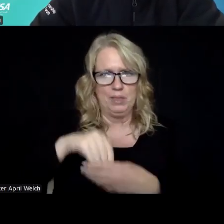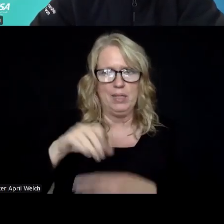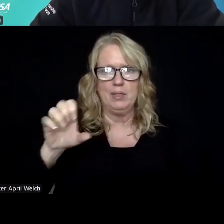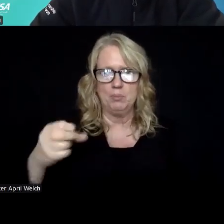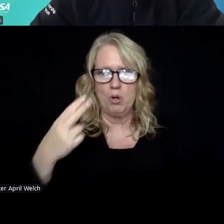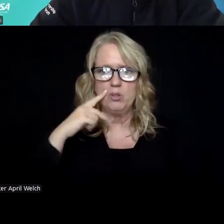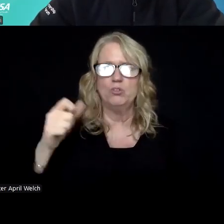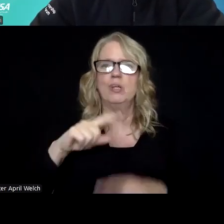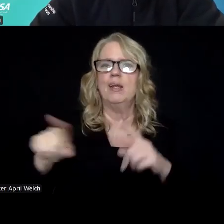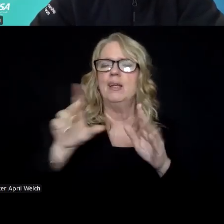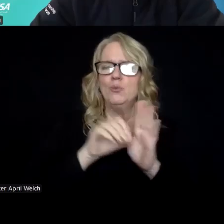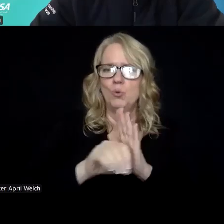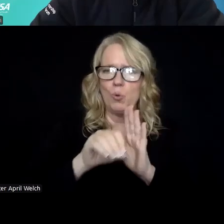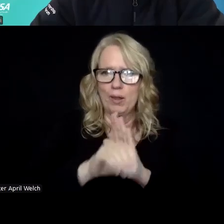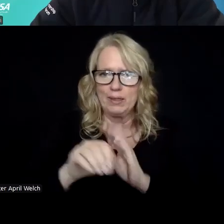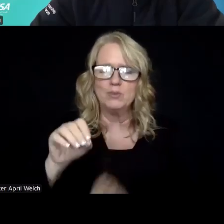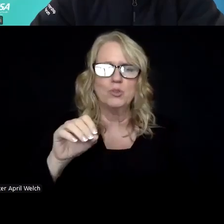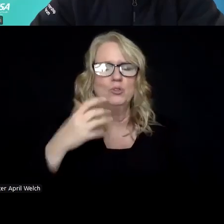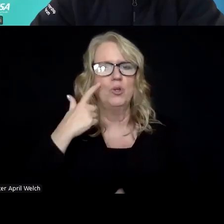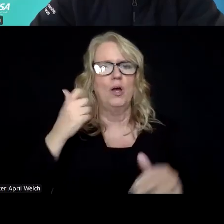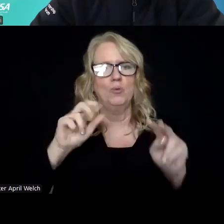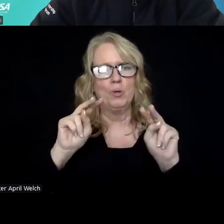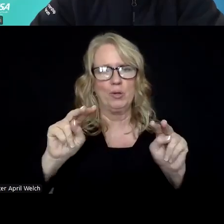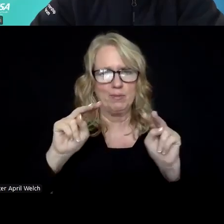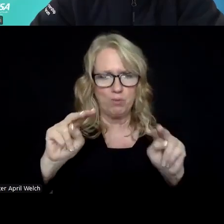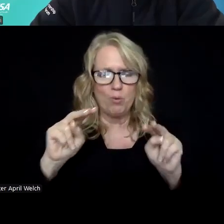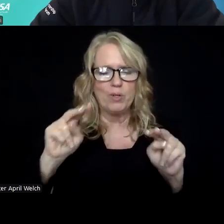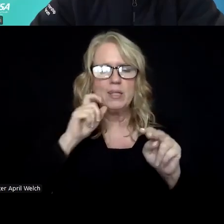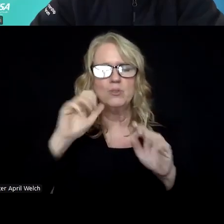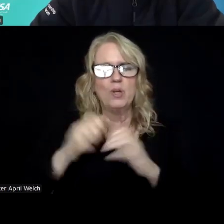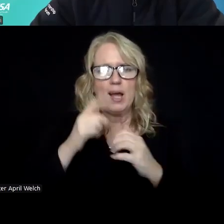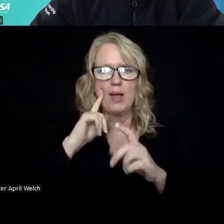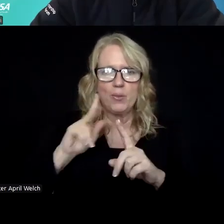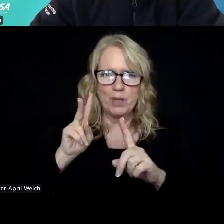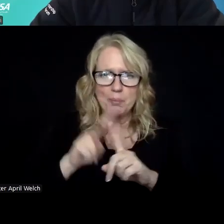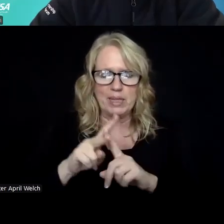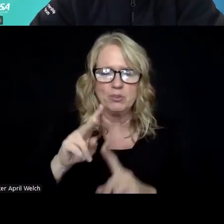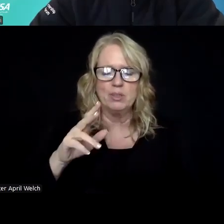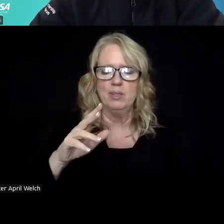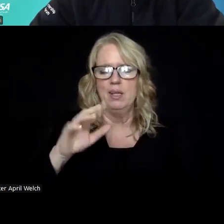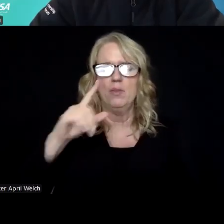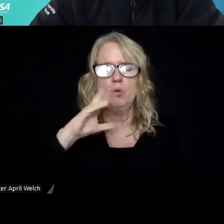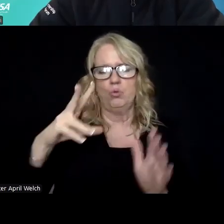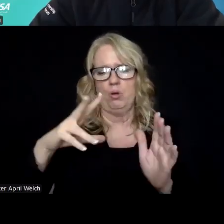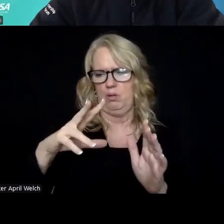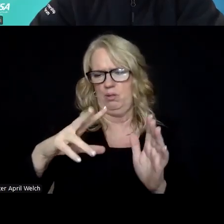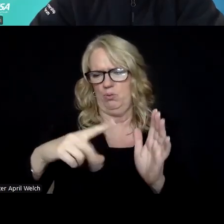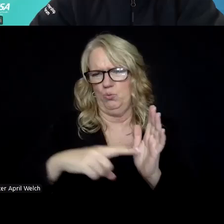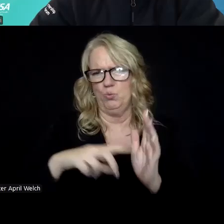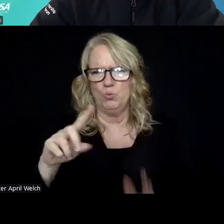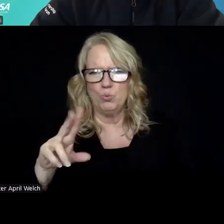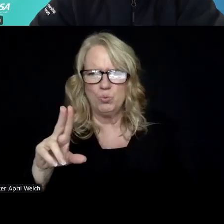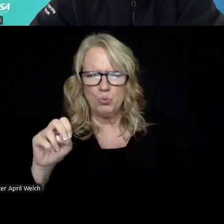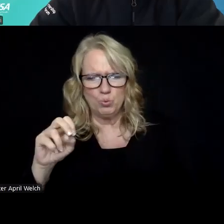New Orleans. And so looking forward to those applications, which are due, I'm going to get the date right